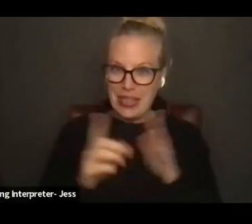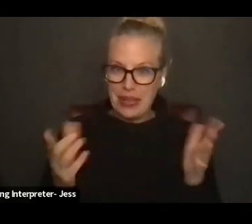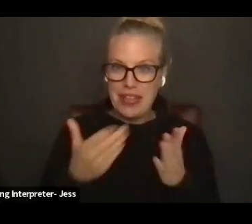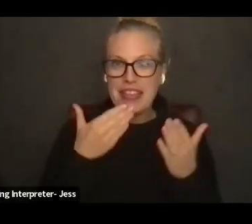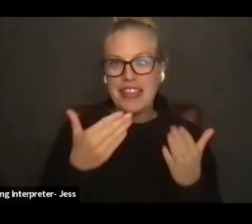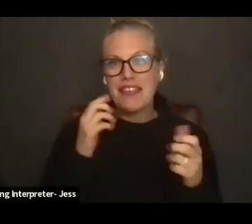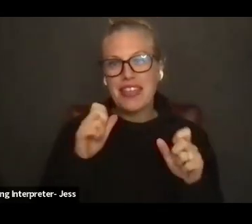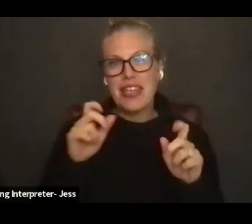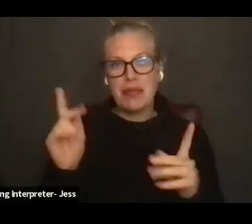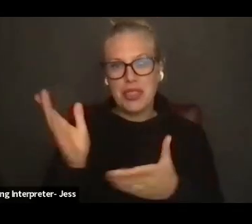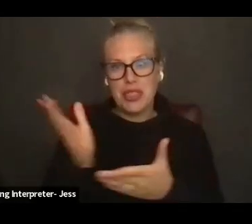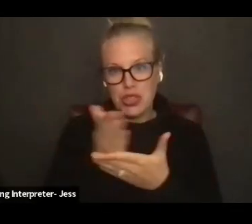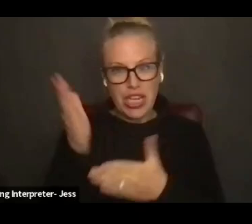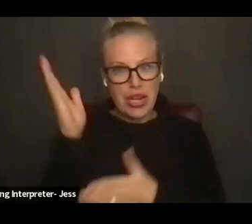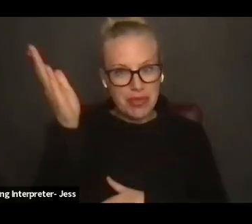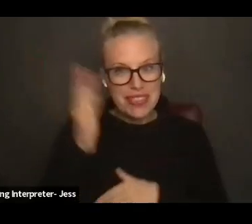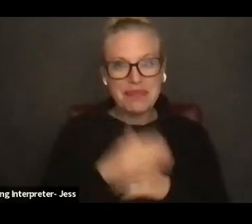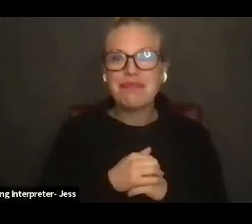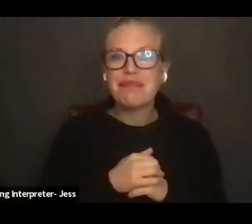for the opportunity to present.